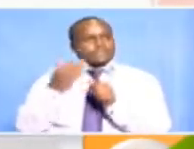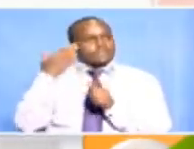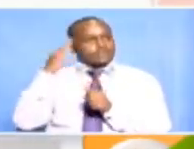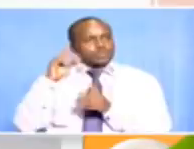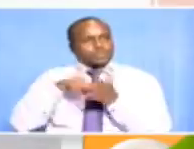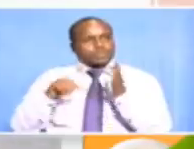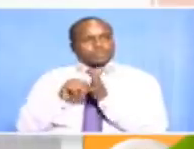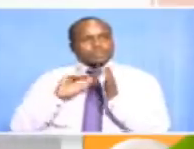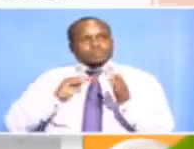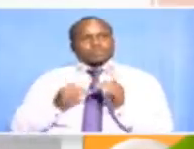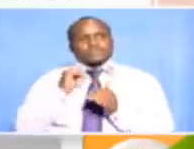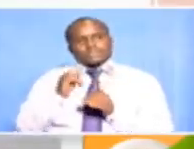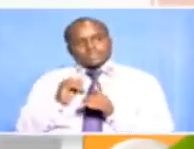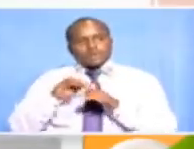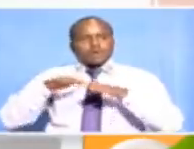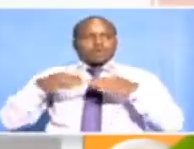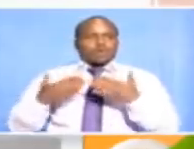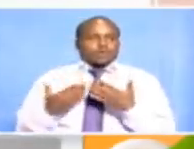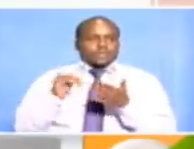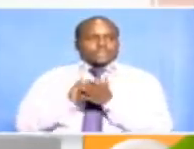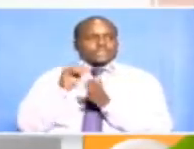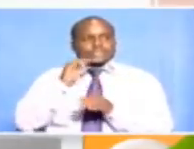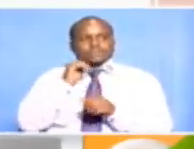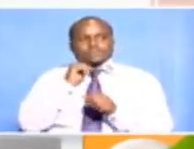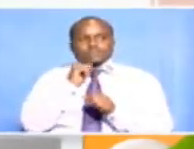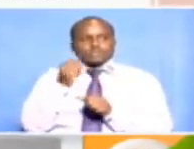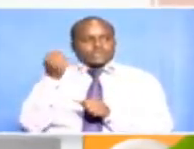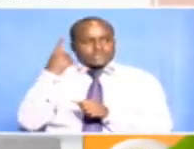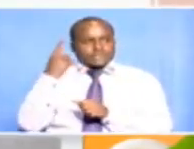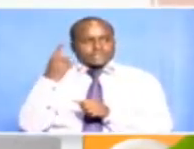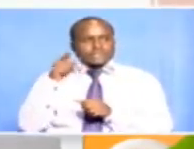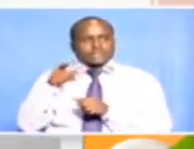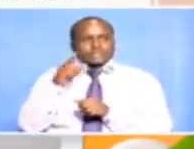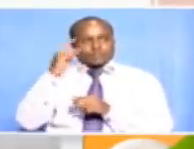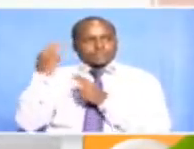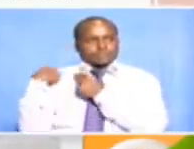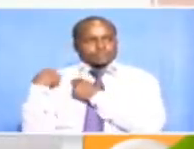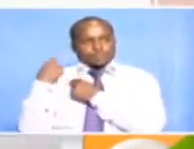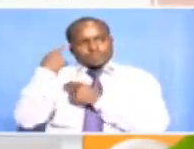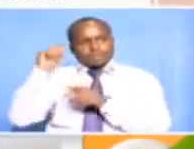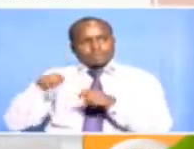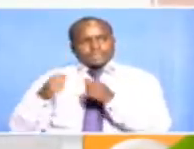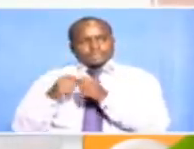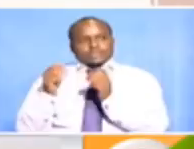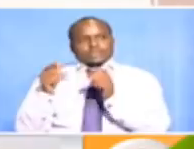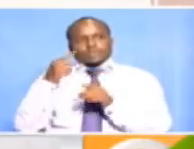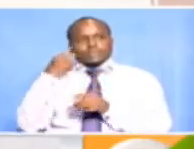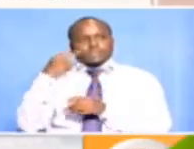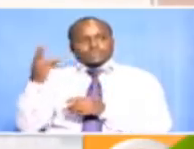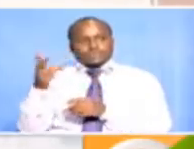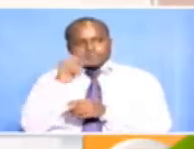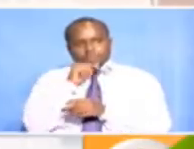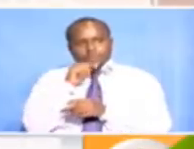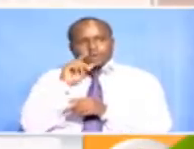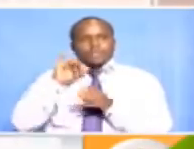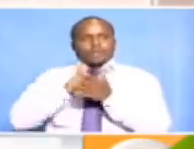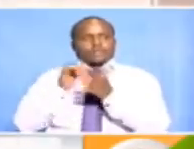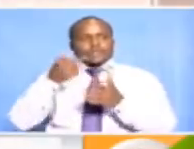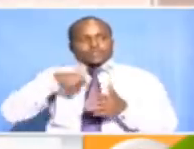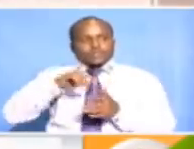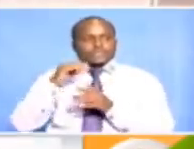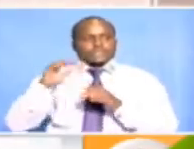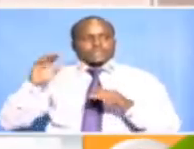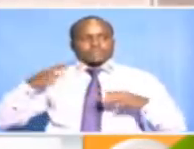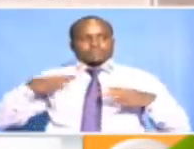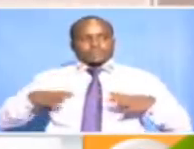the problem with Pumwani is, or that he doesn't understand that he's the one responsible for the mess he witnessed, or that we,